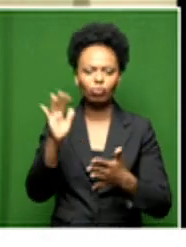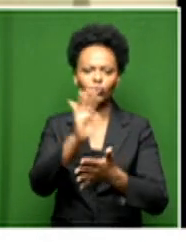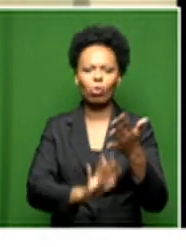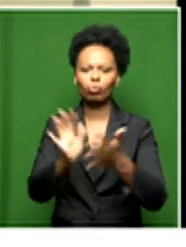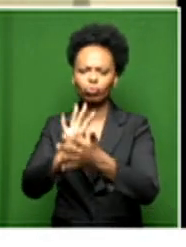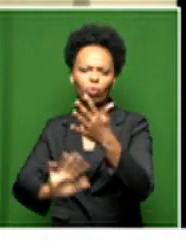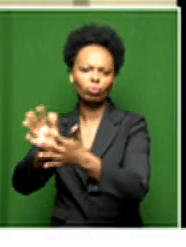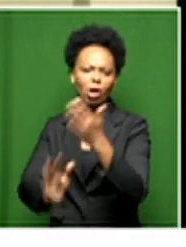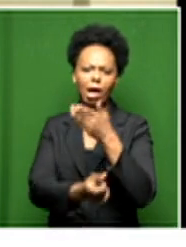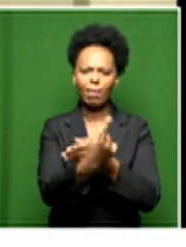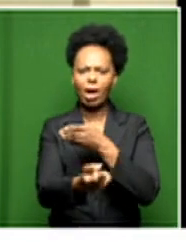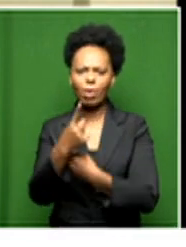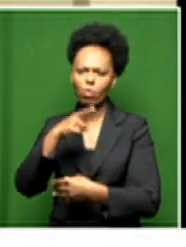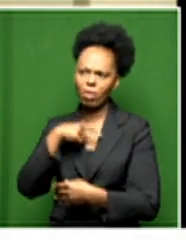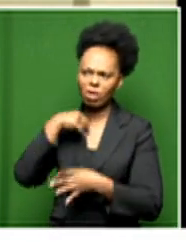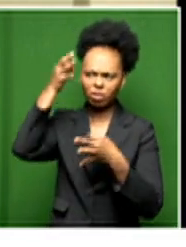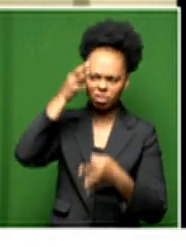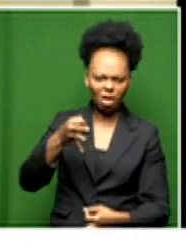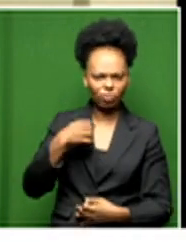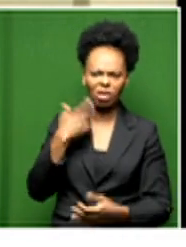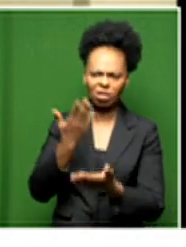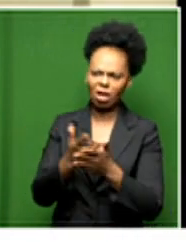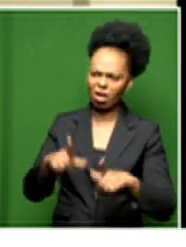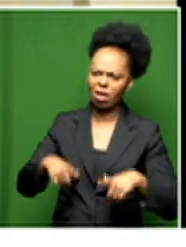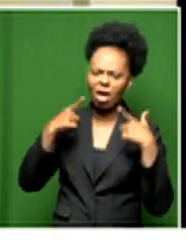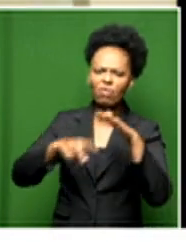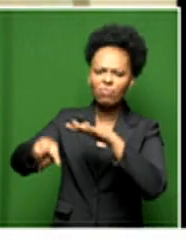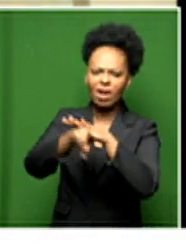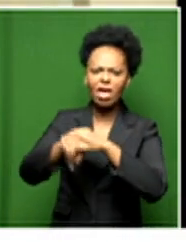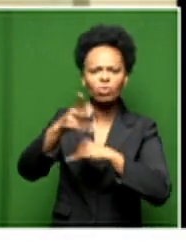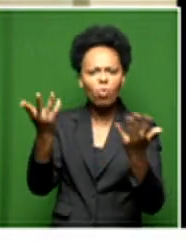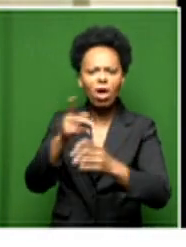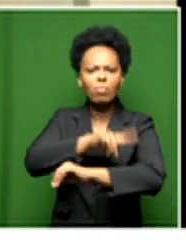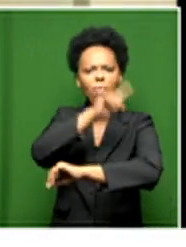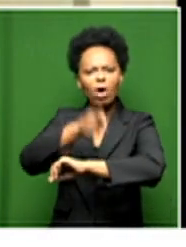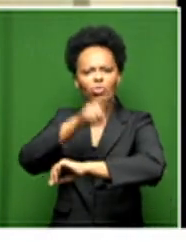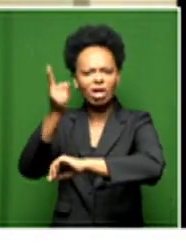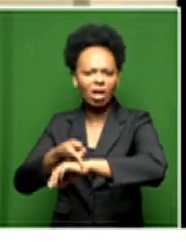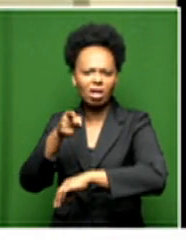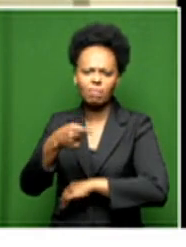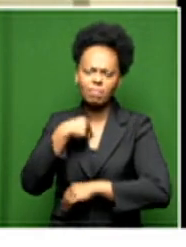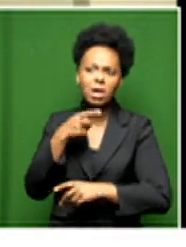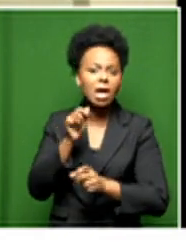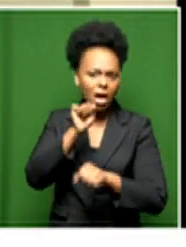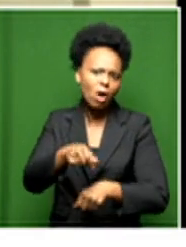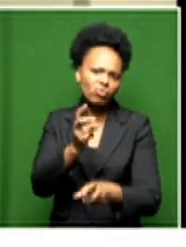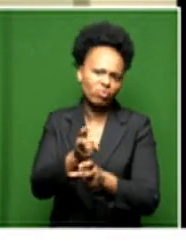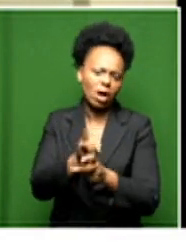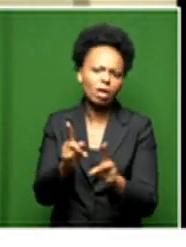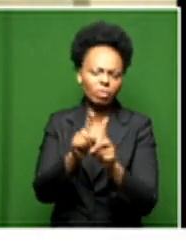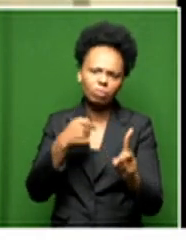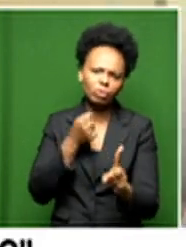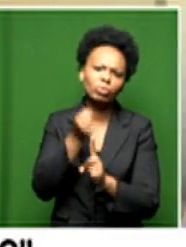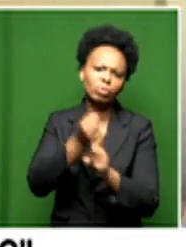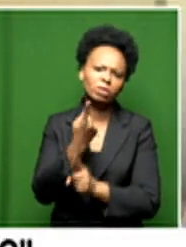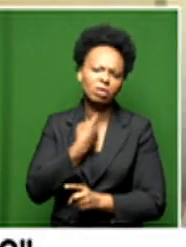because I decided I can go live in a village on a mountain. Mm-hmm. And even though it was hard, I proved to myself that I could do it. Yeah.